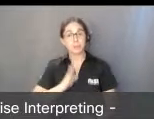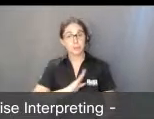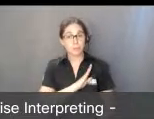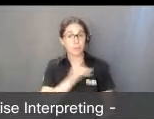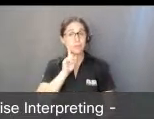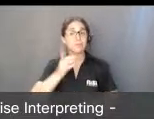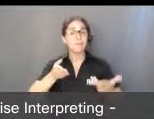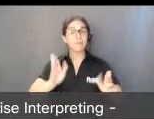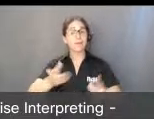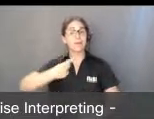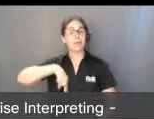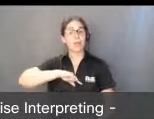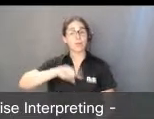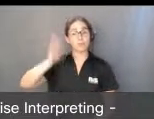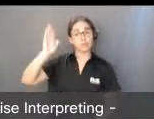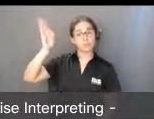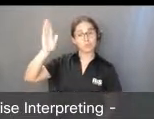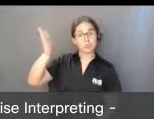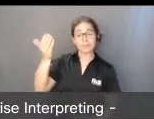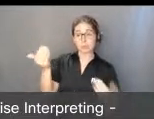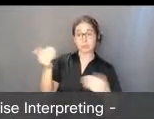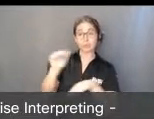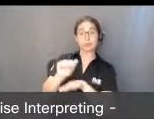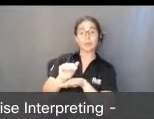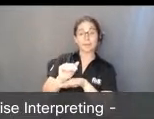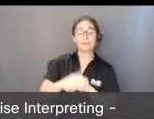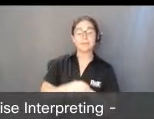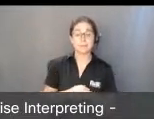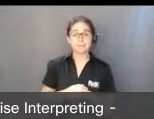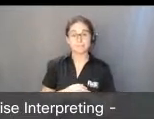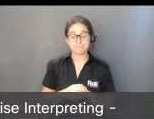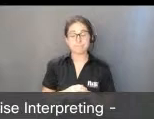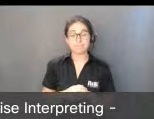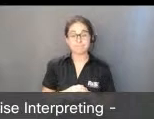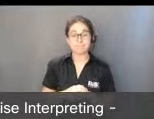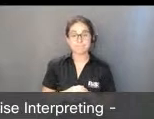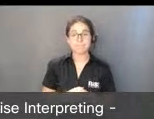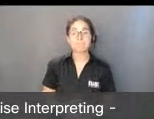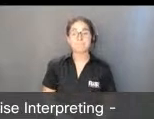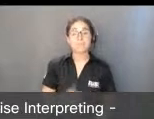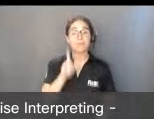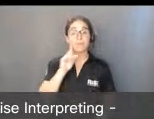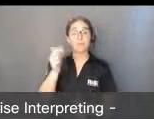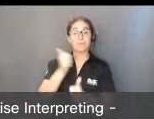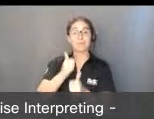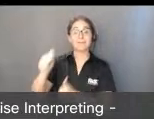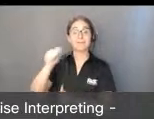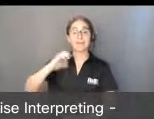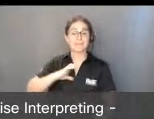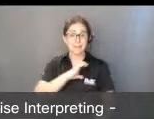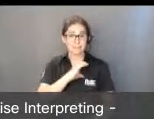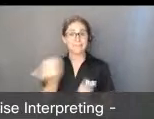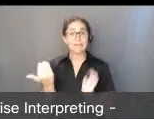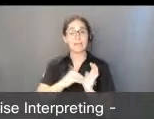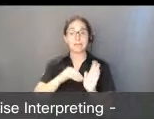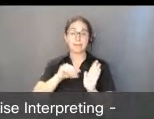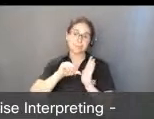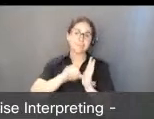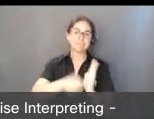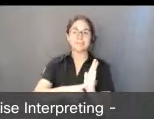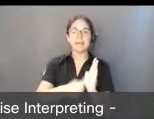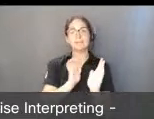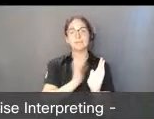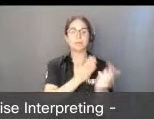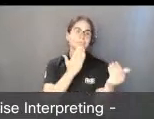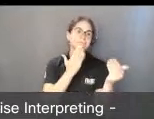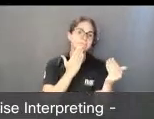present to you tonight. And on behalf of Executive Cabinet, just again, reiterate our thankfulness